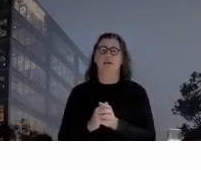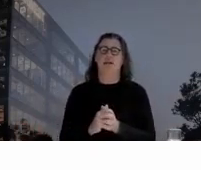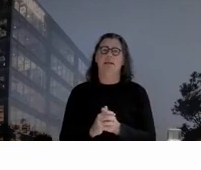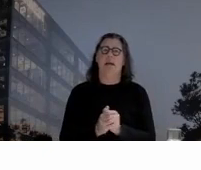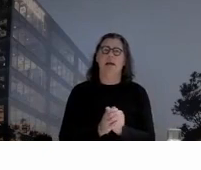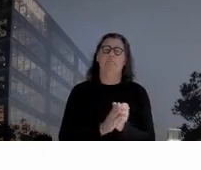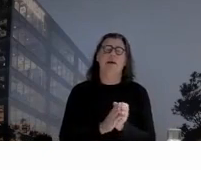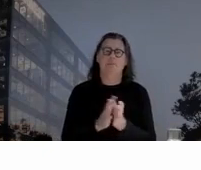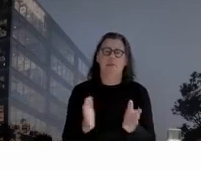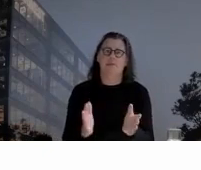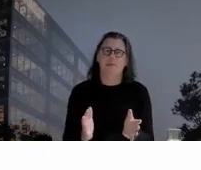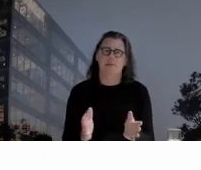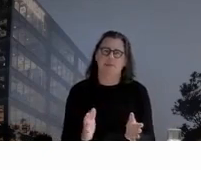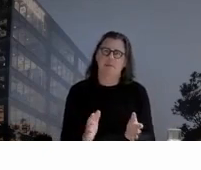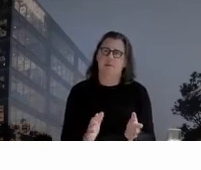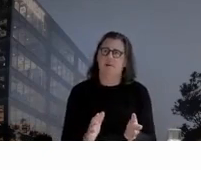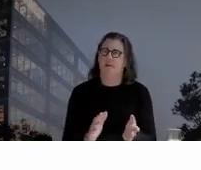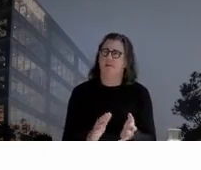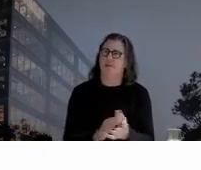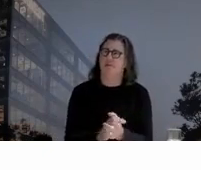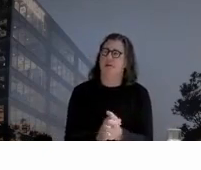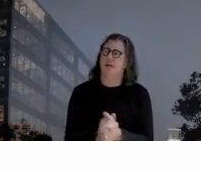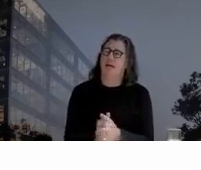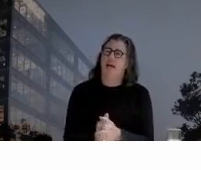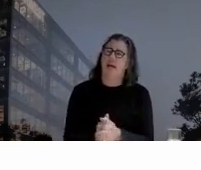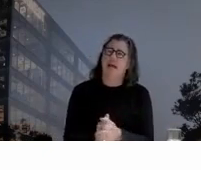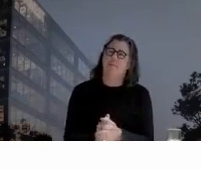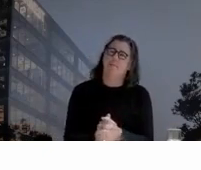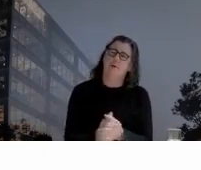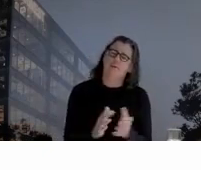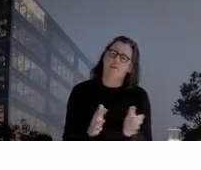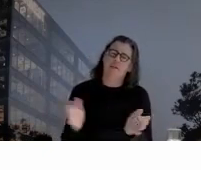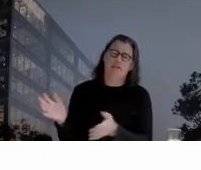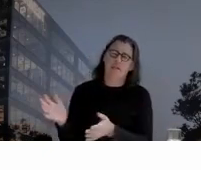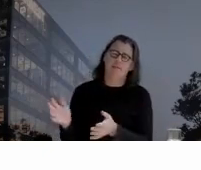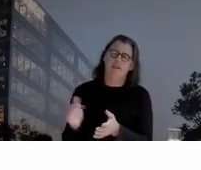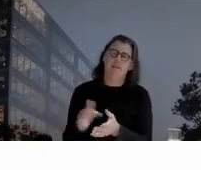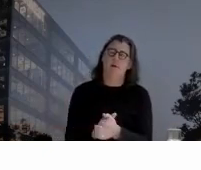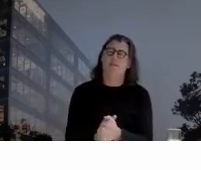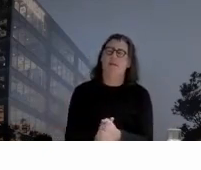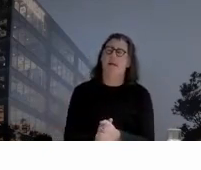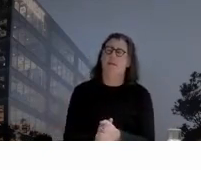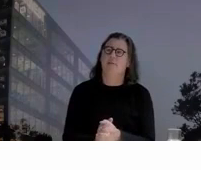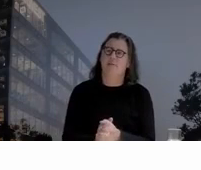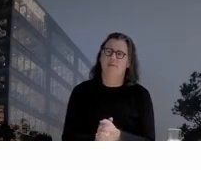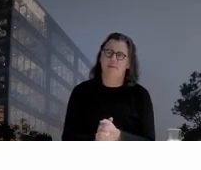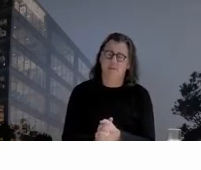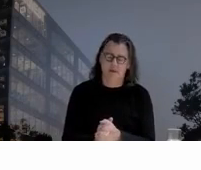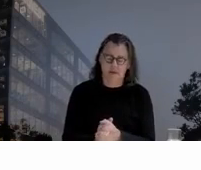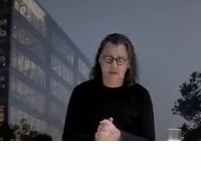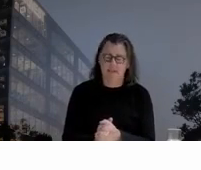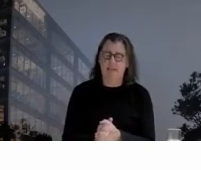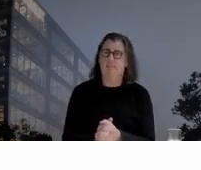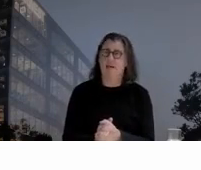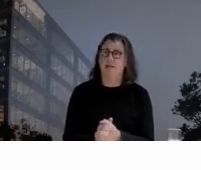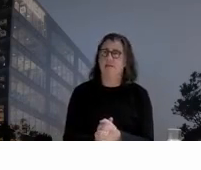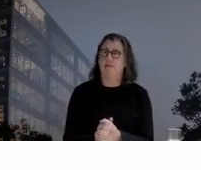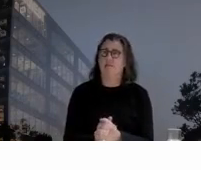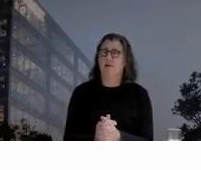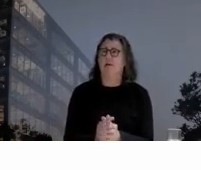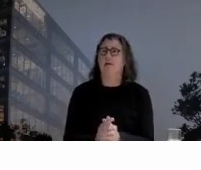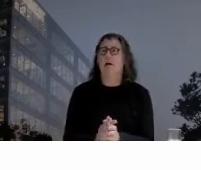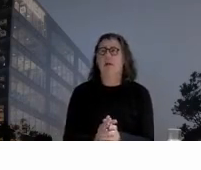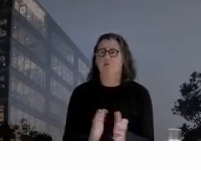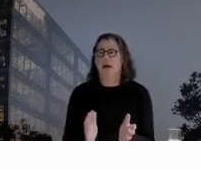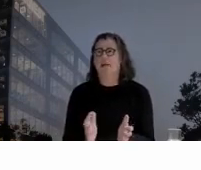really exciting. Maximizing the use of timber in the structure. We're doing the assessment at the moment now to find out the exact